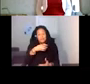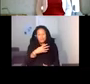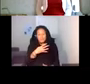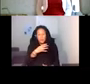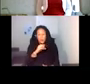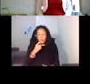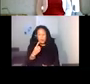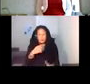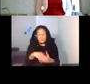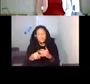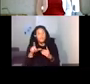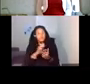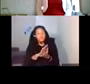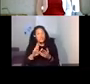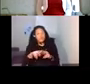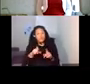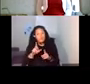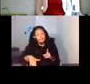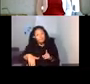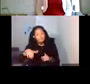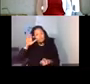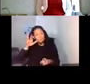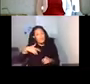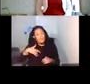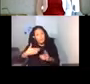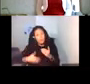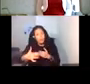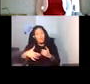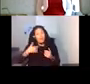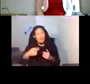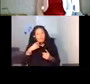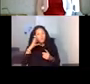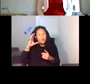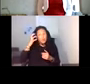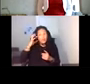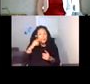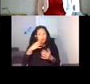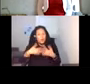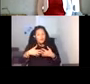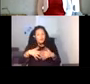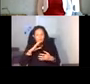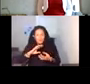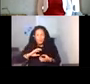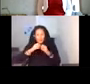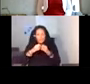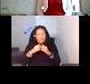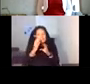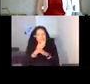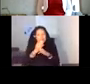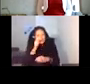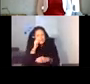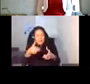in Chelmsford, where she lived all her life, was a radio engineer building secret spy sets at Marconi's during World War